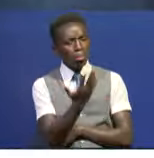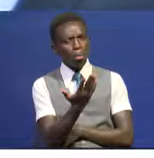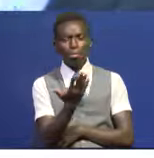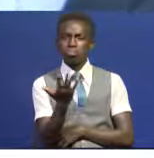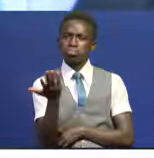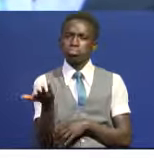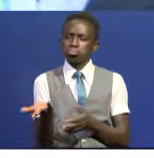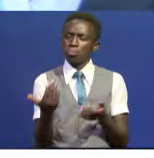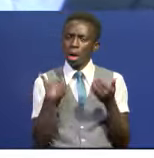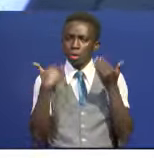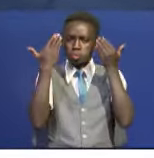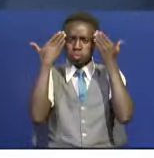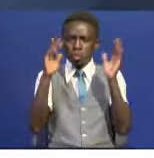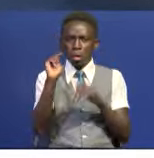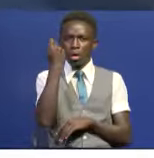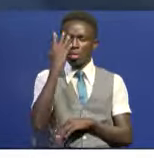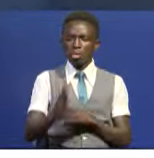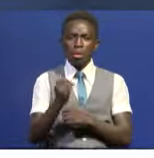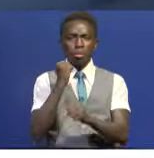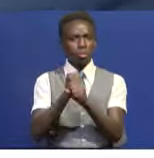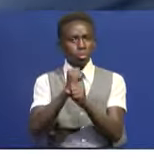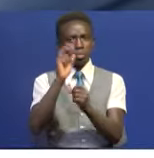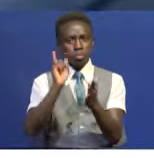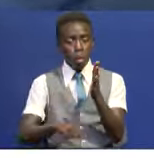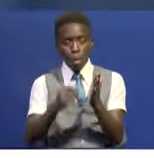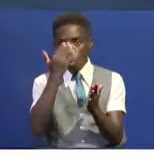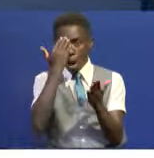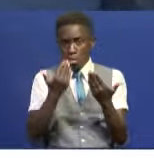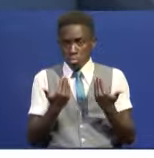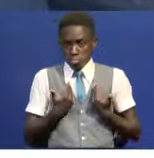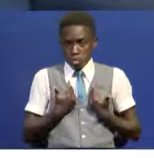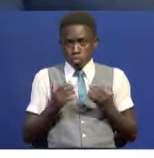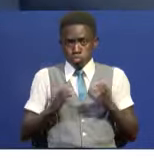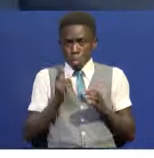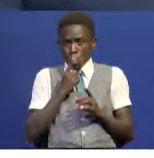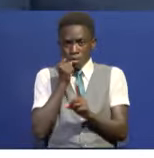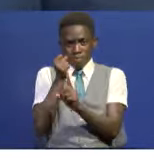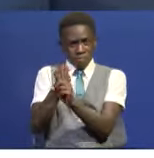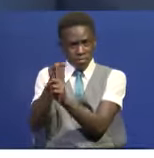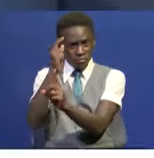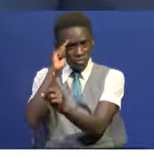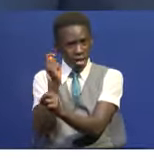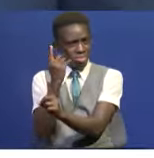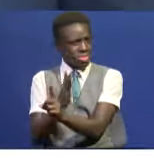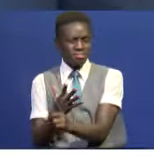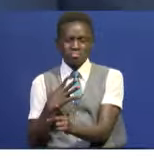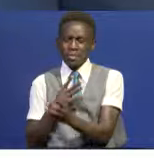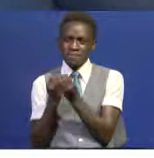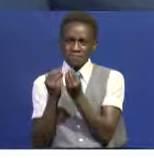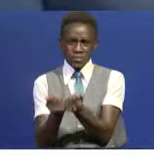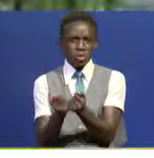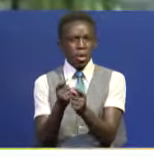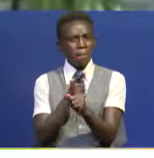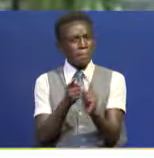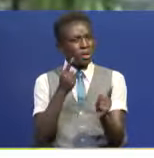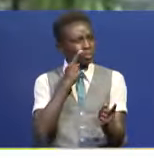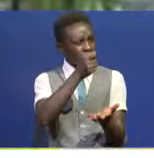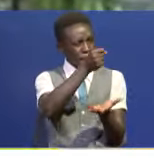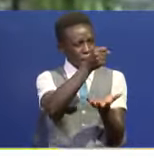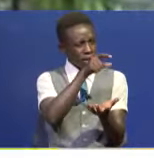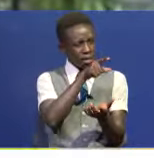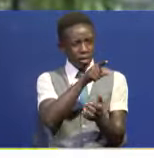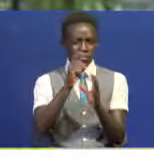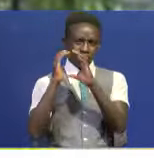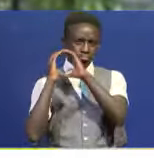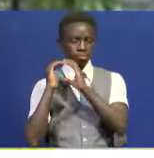sijui wa Kenya watafanya namna gani, manake sisi ambao tunawatetea tuko wachache, lakini bajeti ni ya kumfinya Mkenya. And I